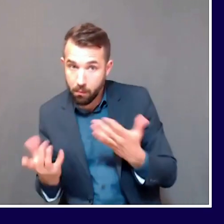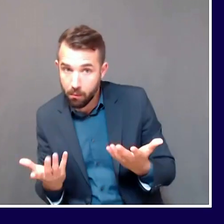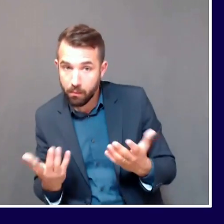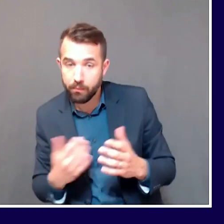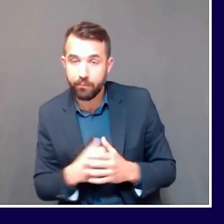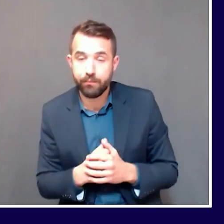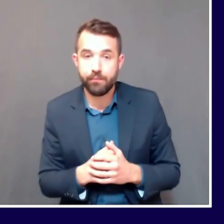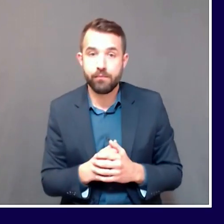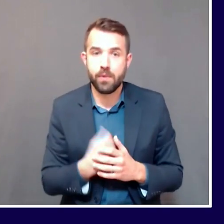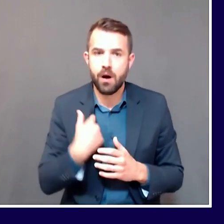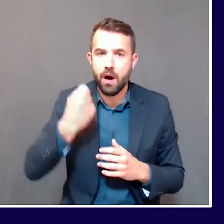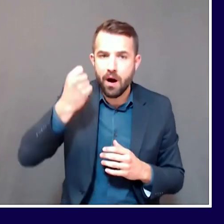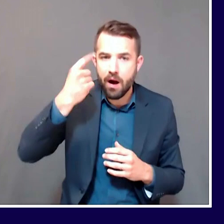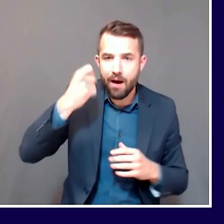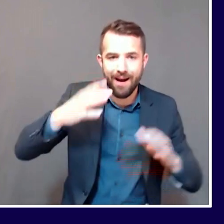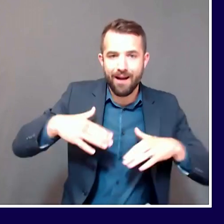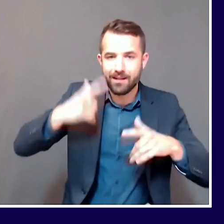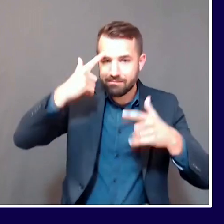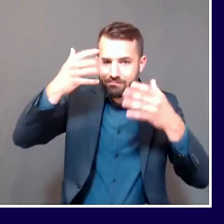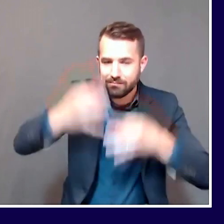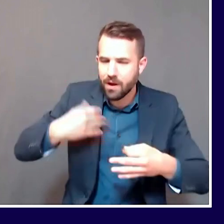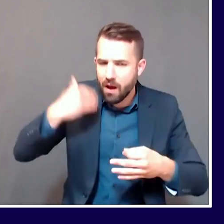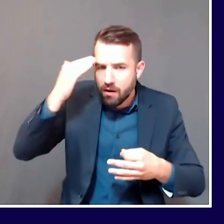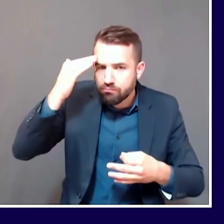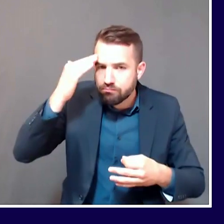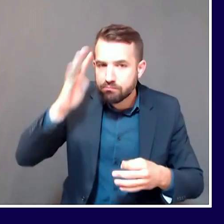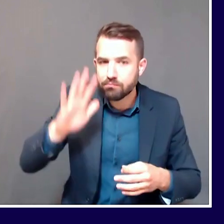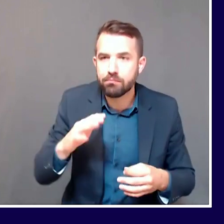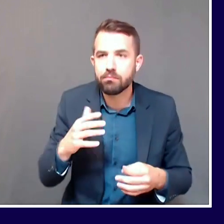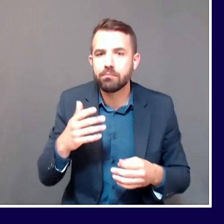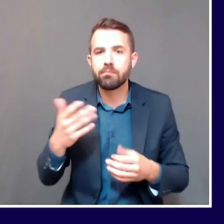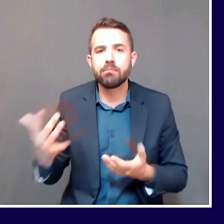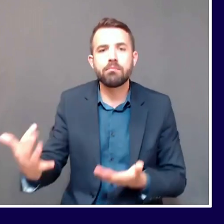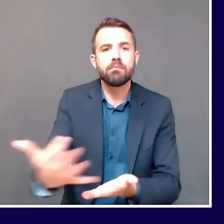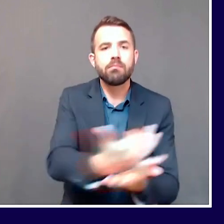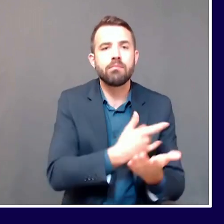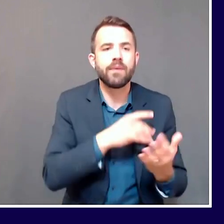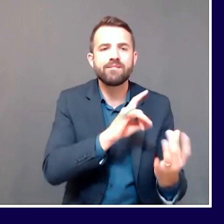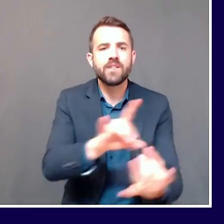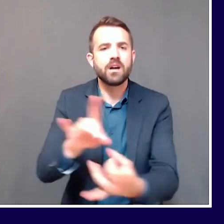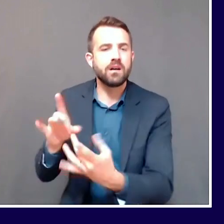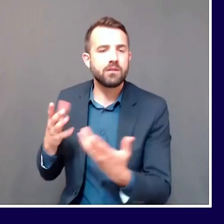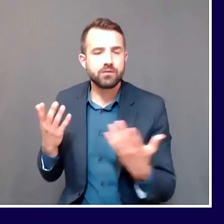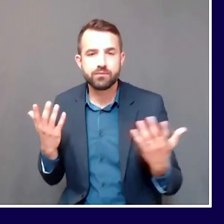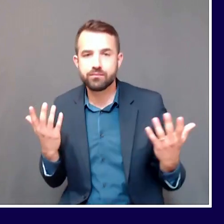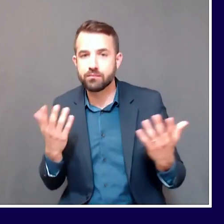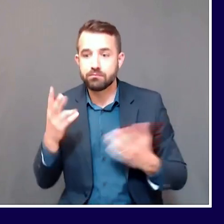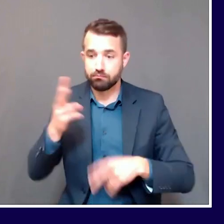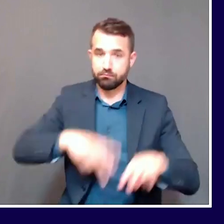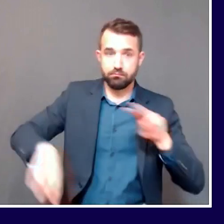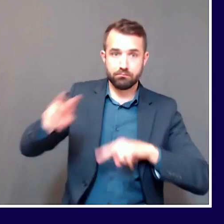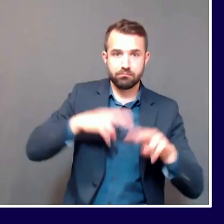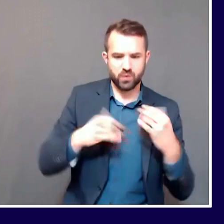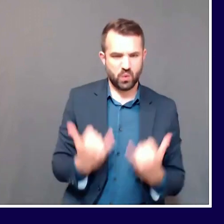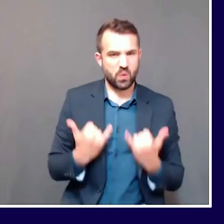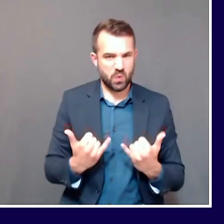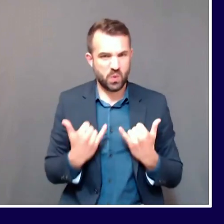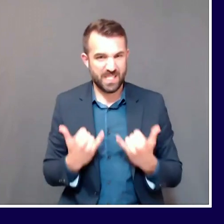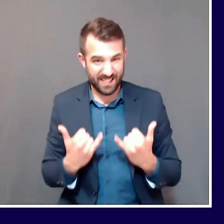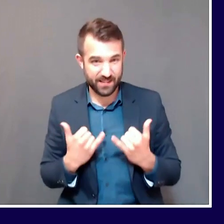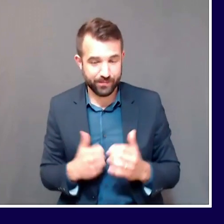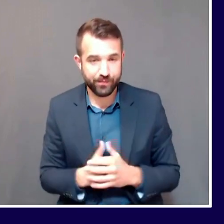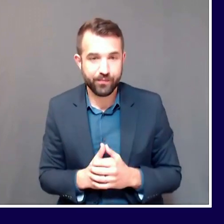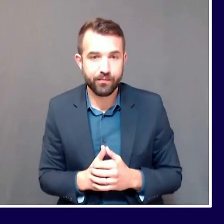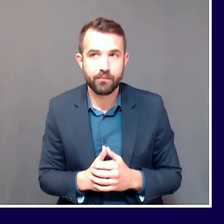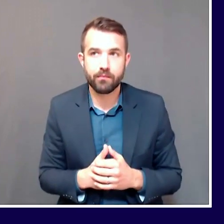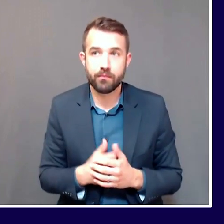been made yet, and you're reviewing feedback from the lodging industry. But could you kind of give me an idea or give us an idea of